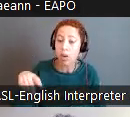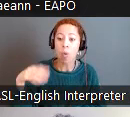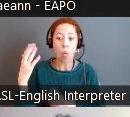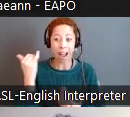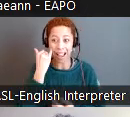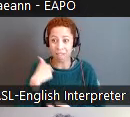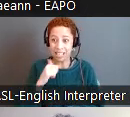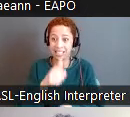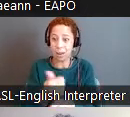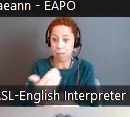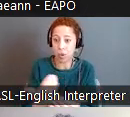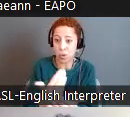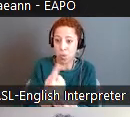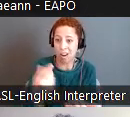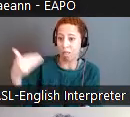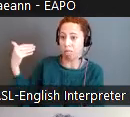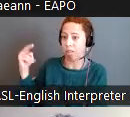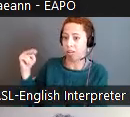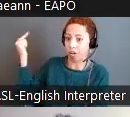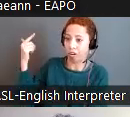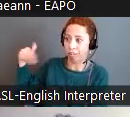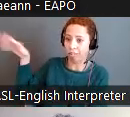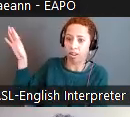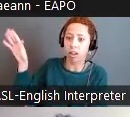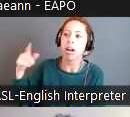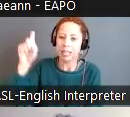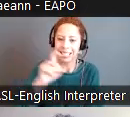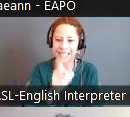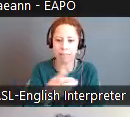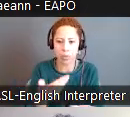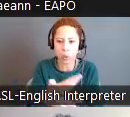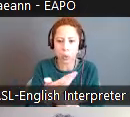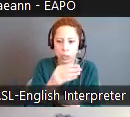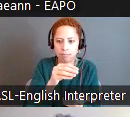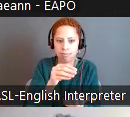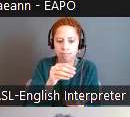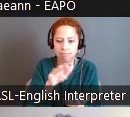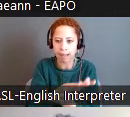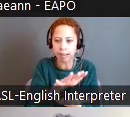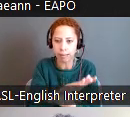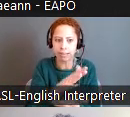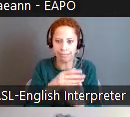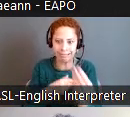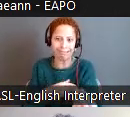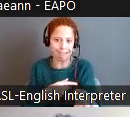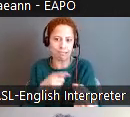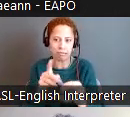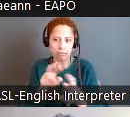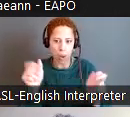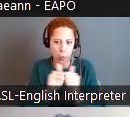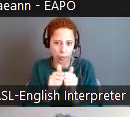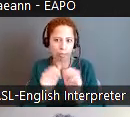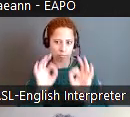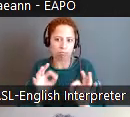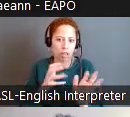you need to make sure each of those parties gets a new document so they're not relying on old information. So that